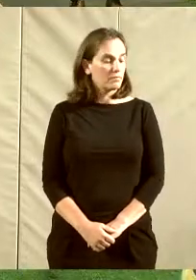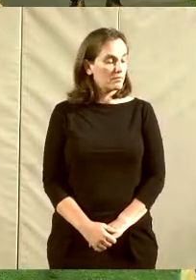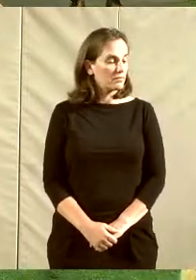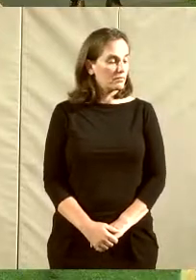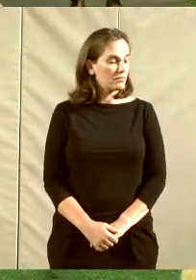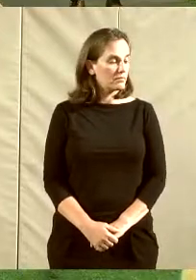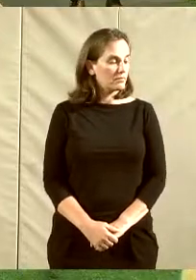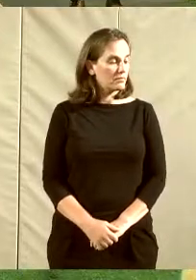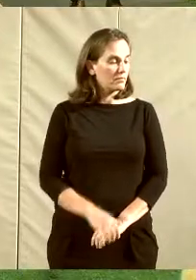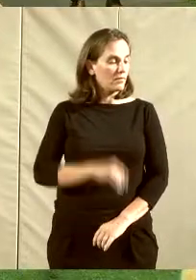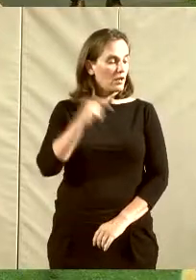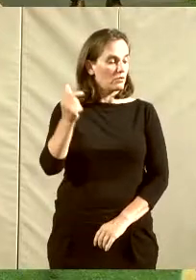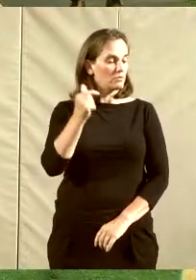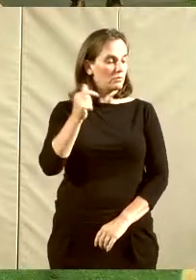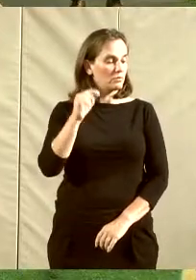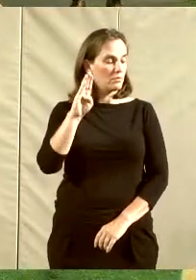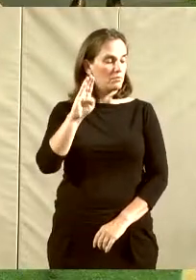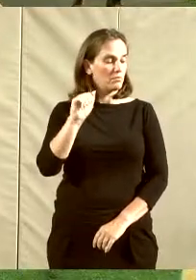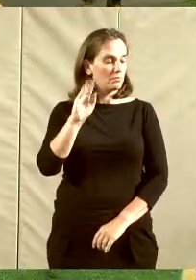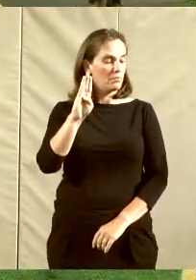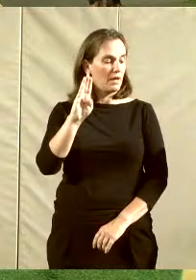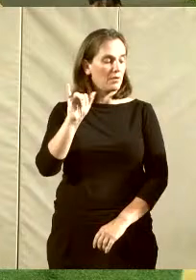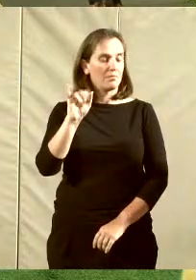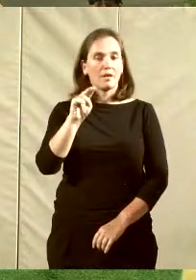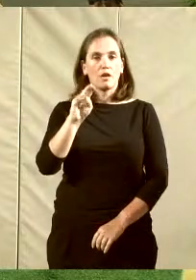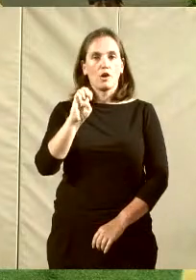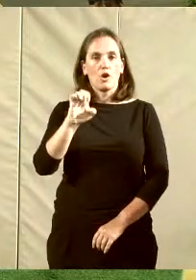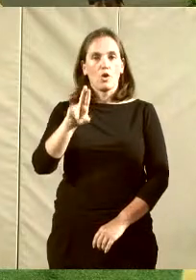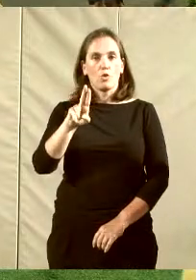Grayson Alexander Babineau.